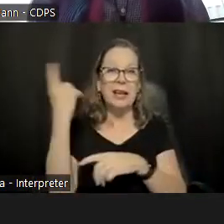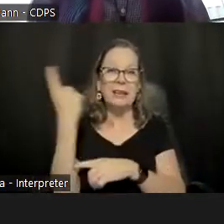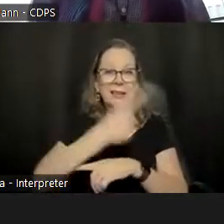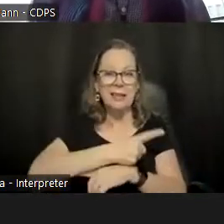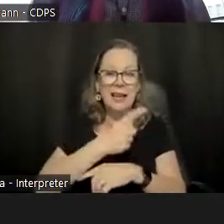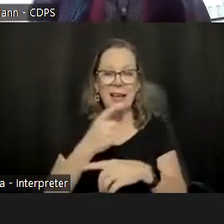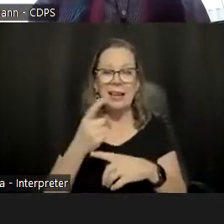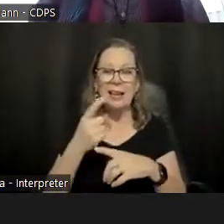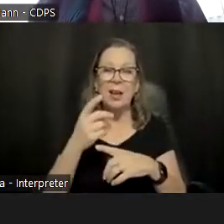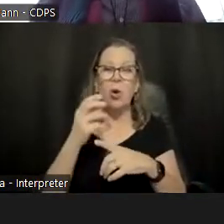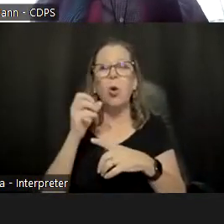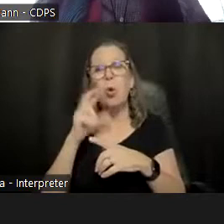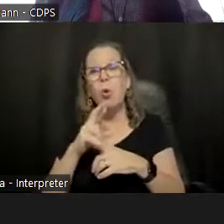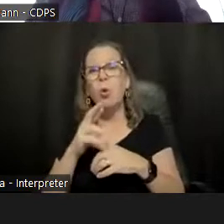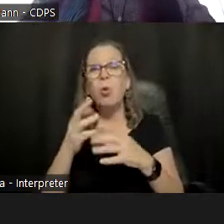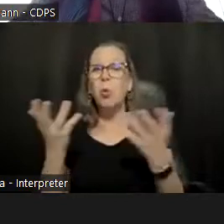bad day?